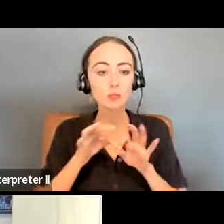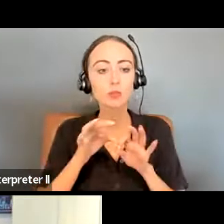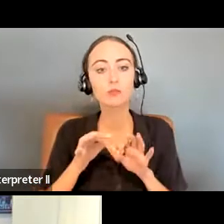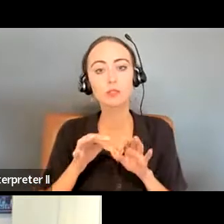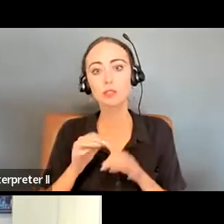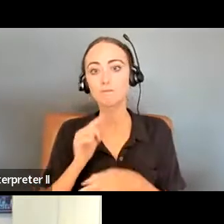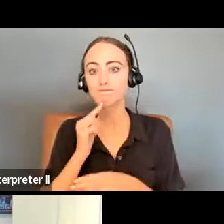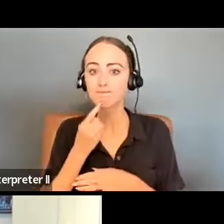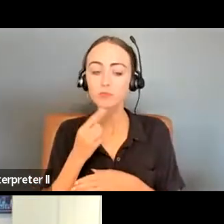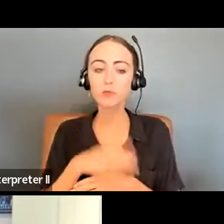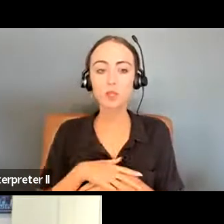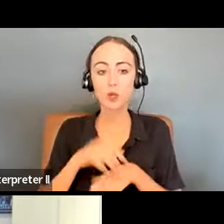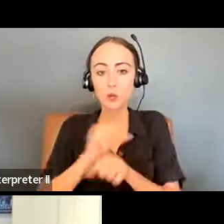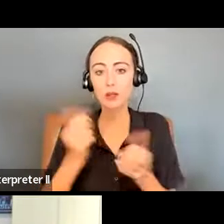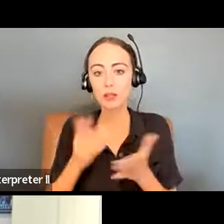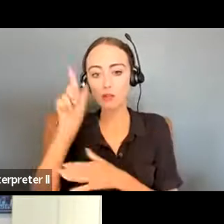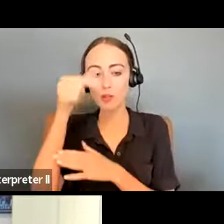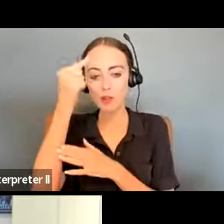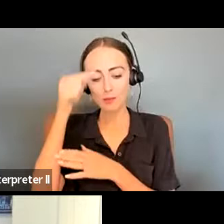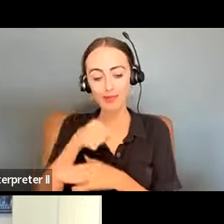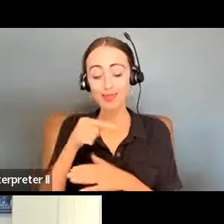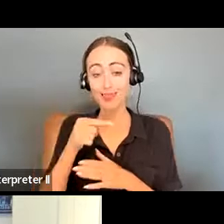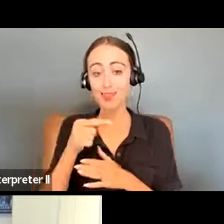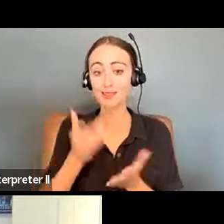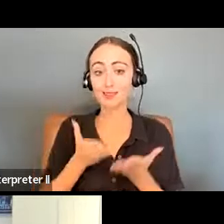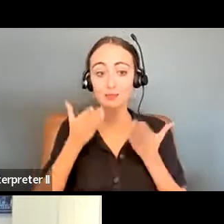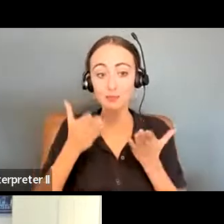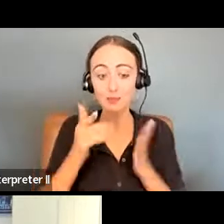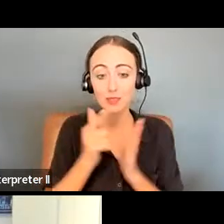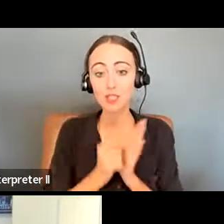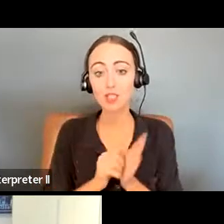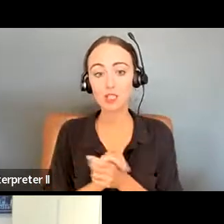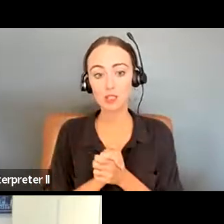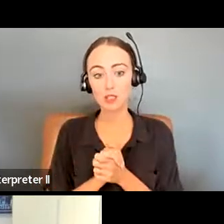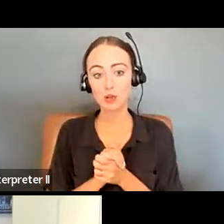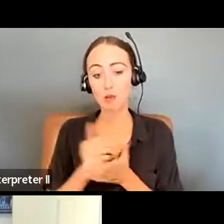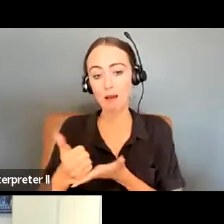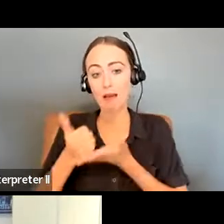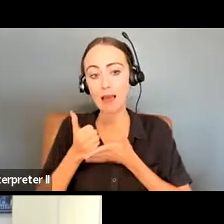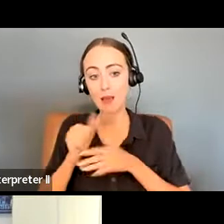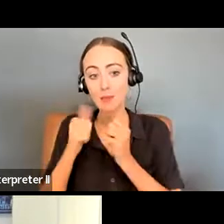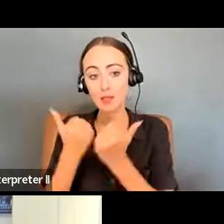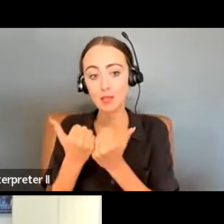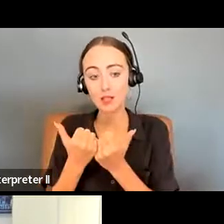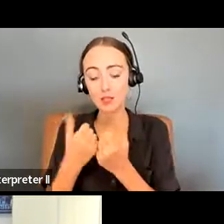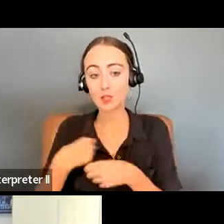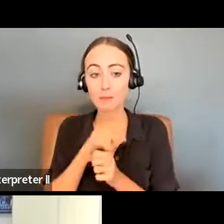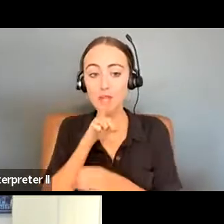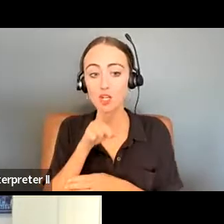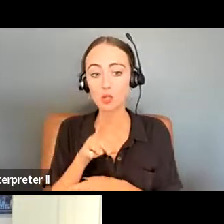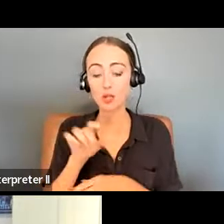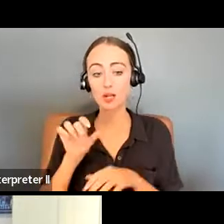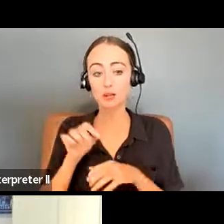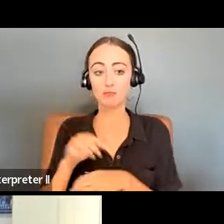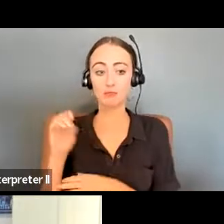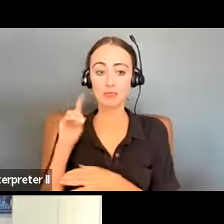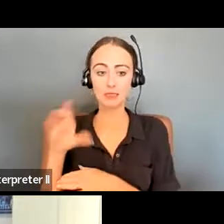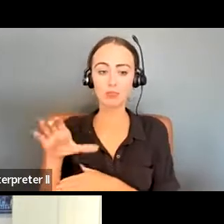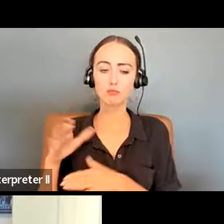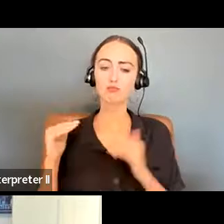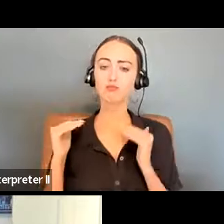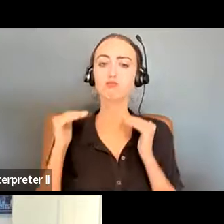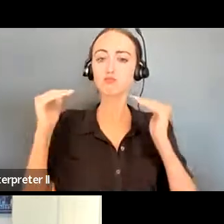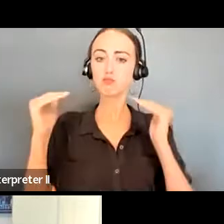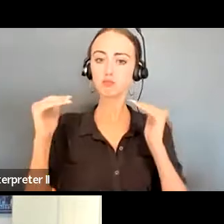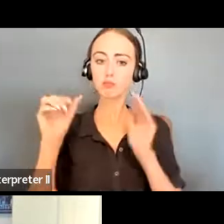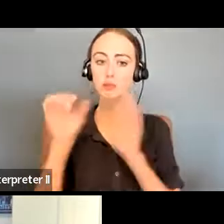our government, and this legislation will help the agency ensure that the district continues to uphold the highest standards of